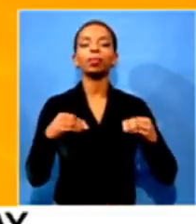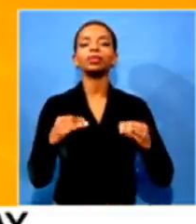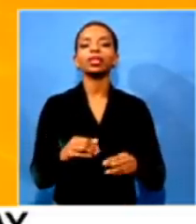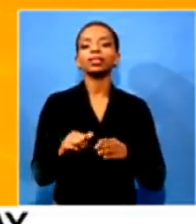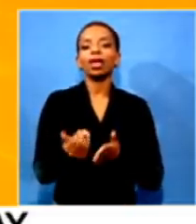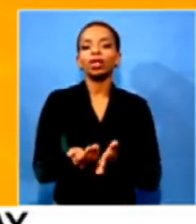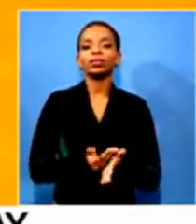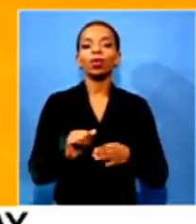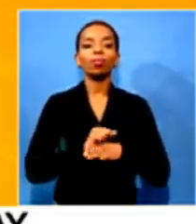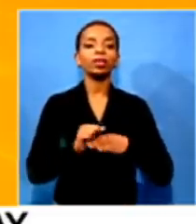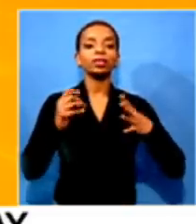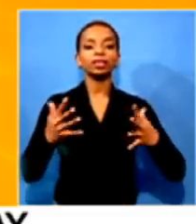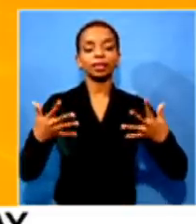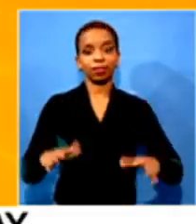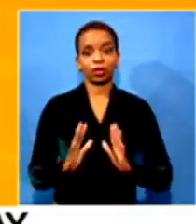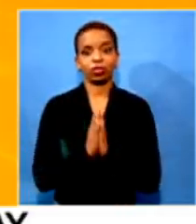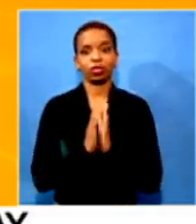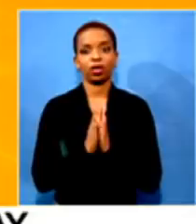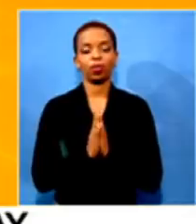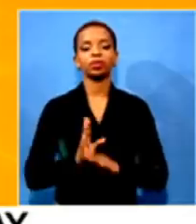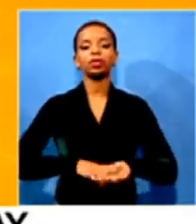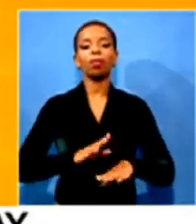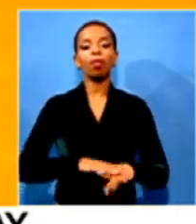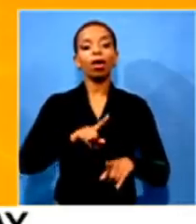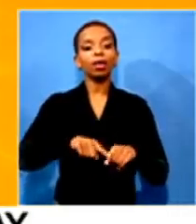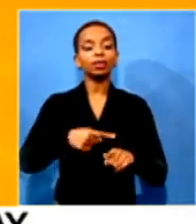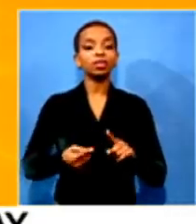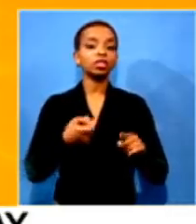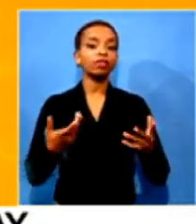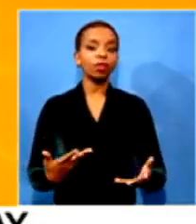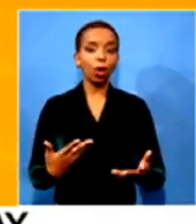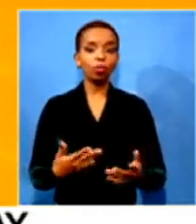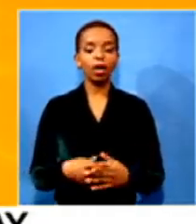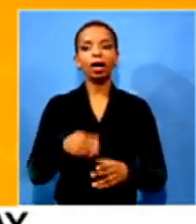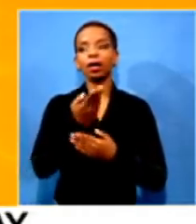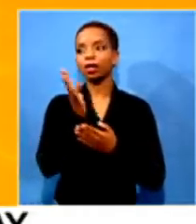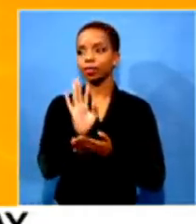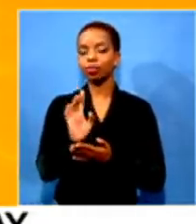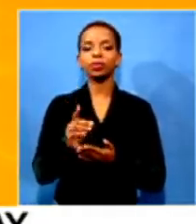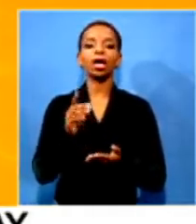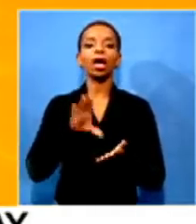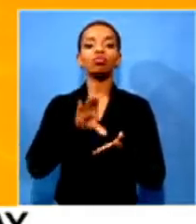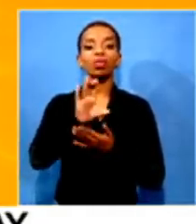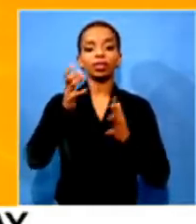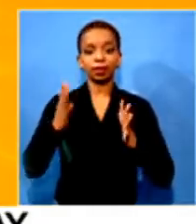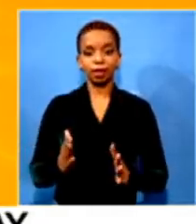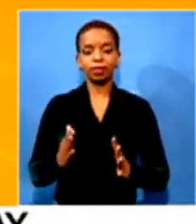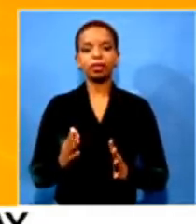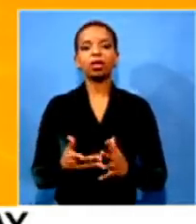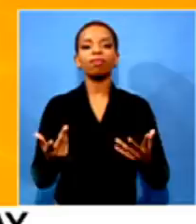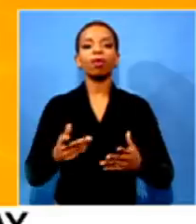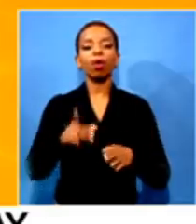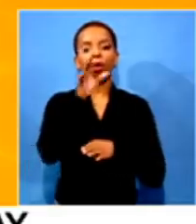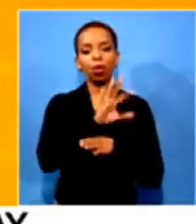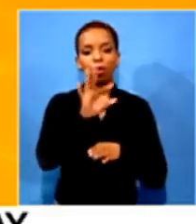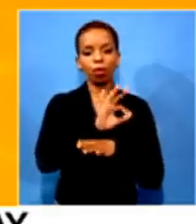practitioners have requested yet another extension from creditors to submit their final plan. And this in order to allow unions more